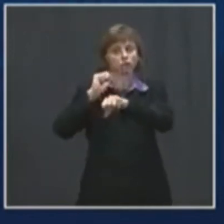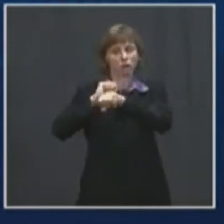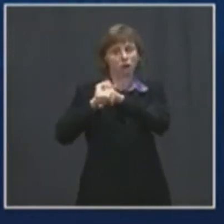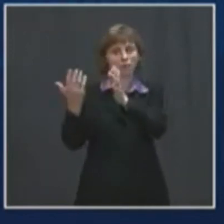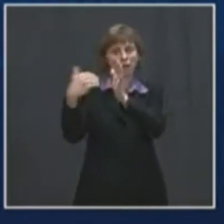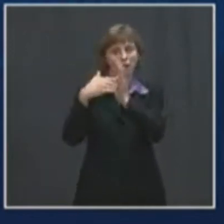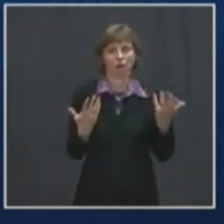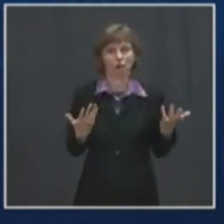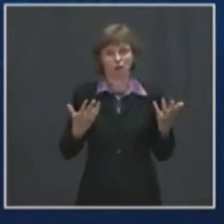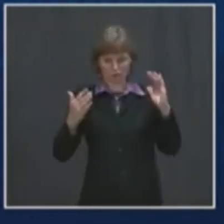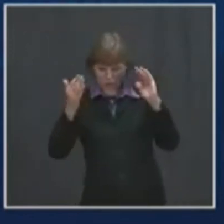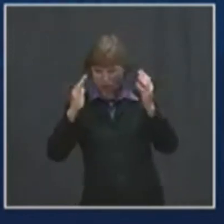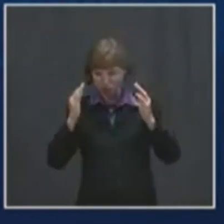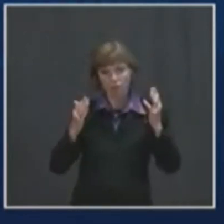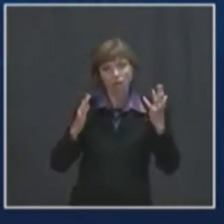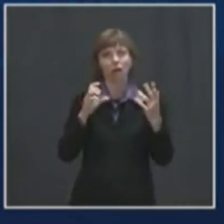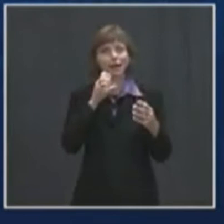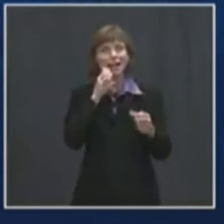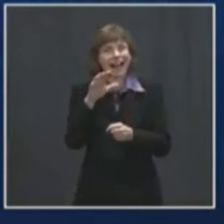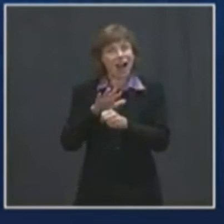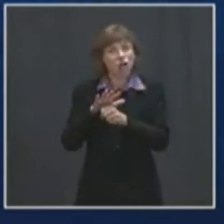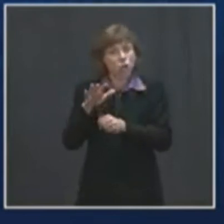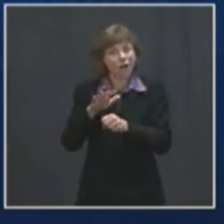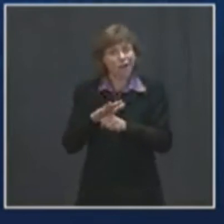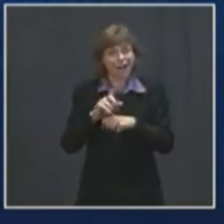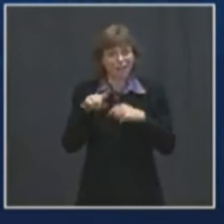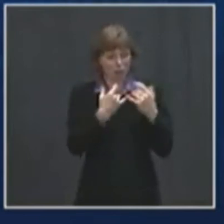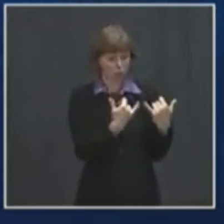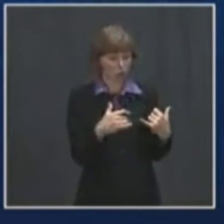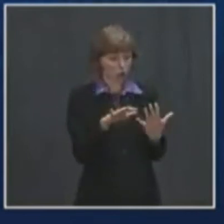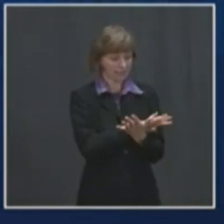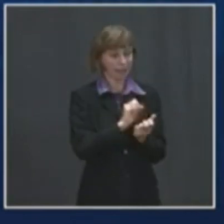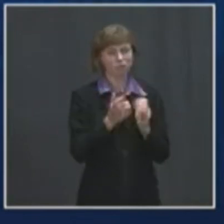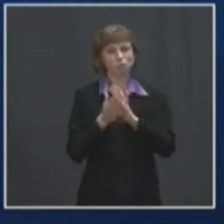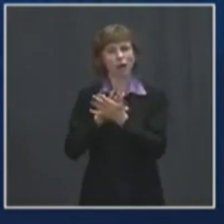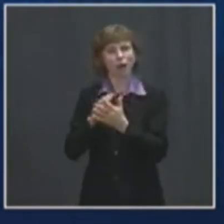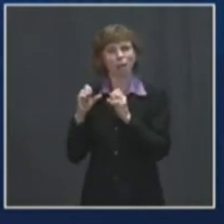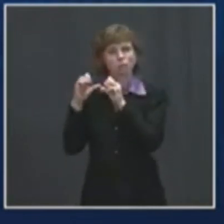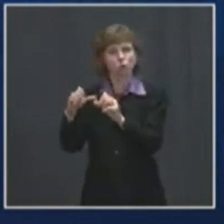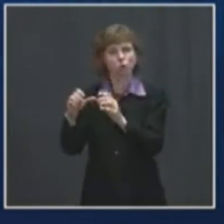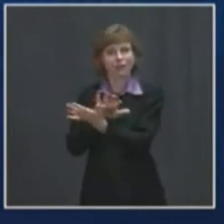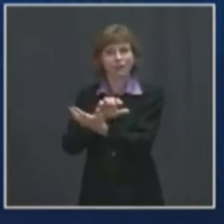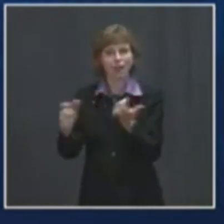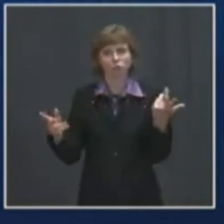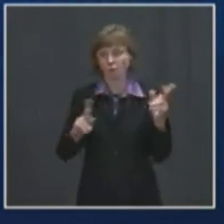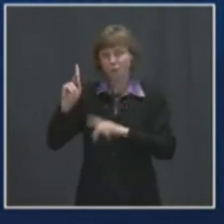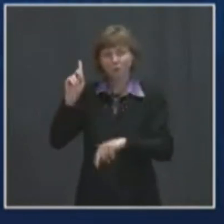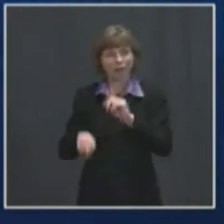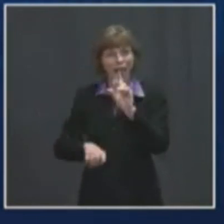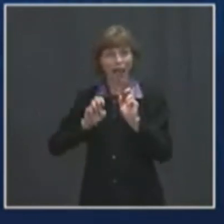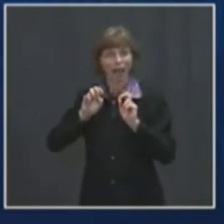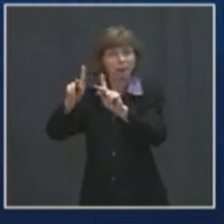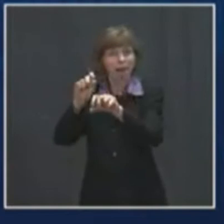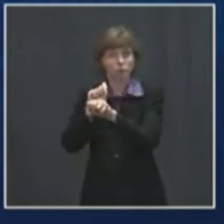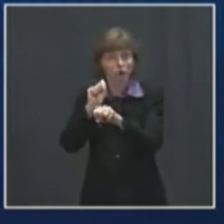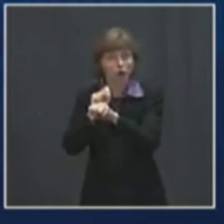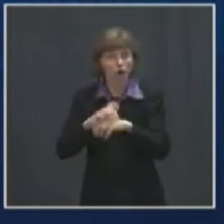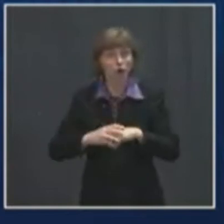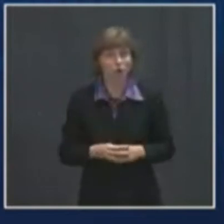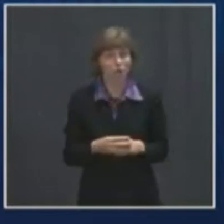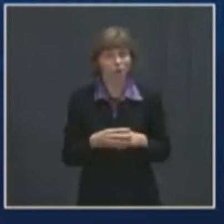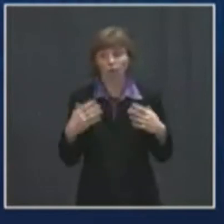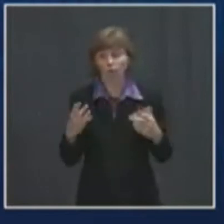meaning not doing enough about current damages so that they become permanent damages and people can't get back into the labor market. And businesses that